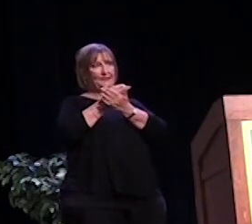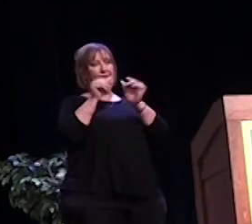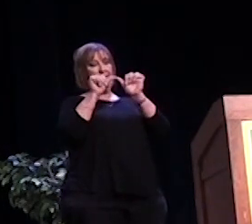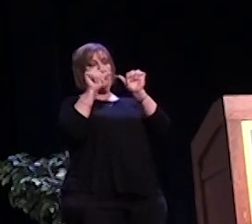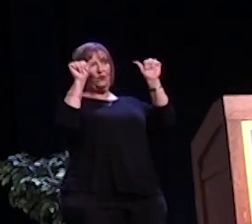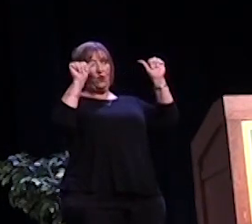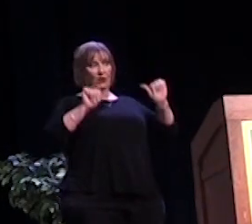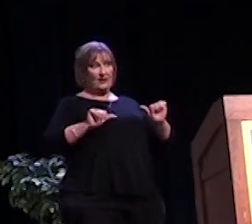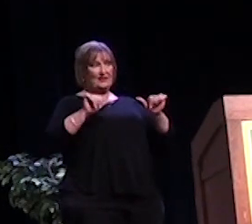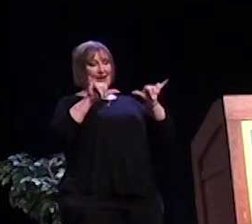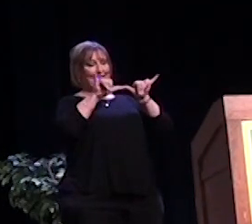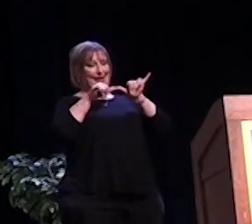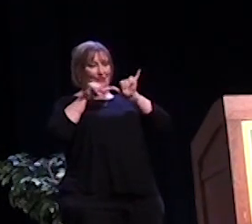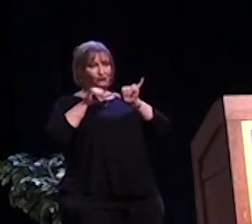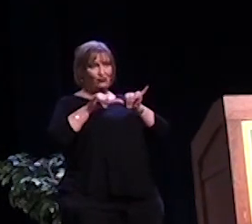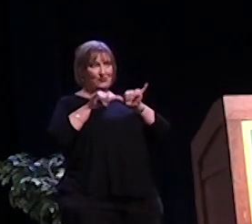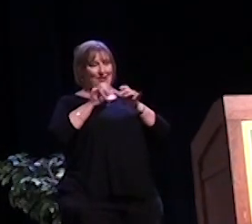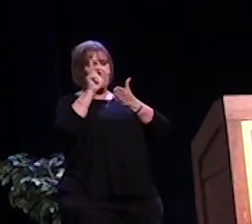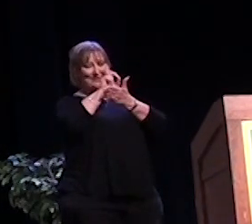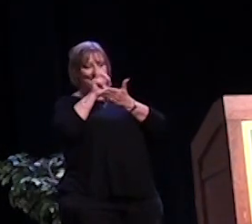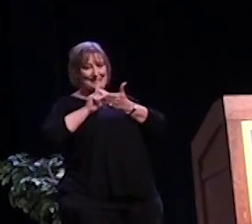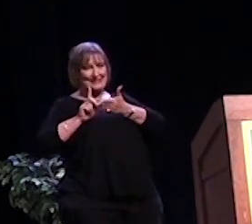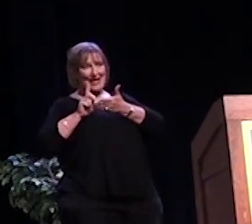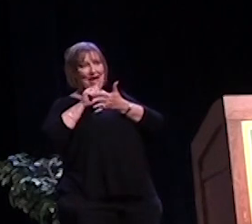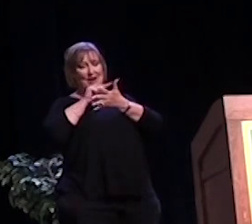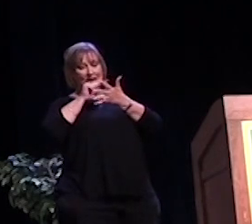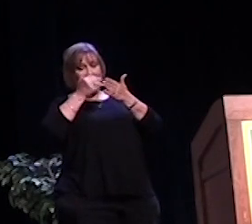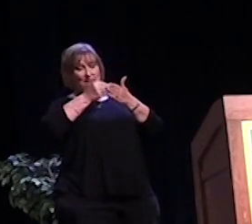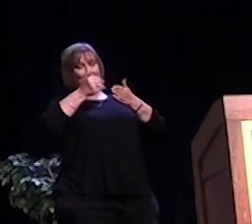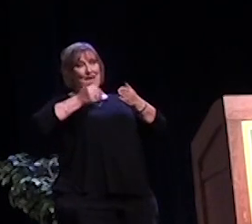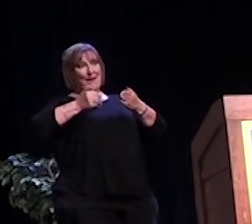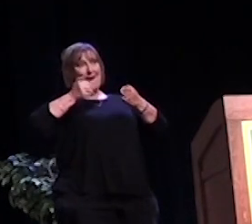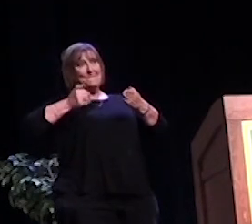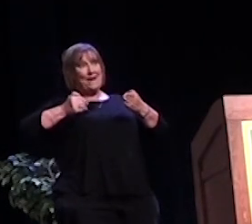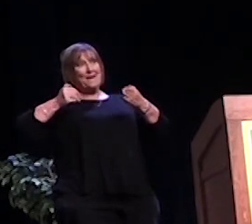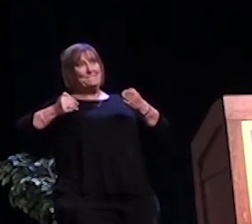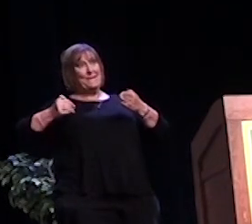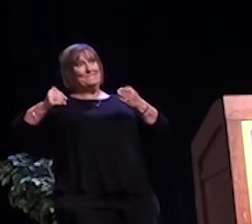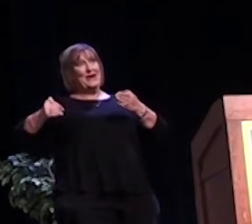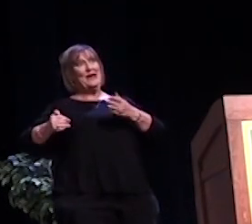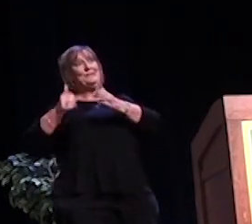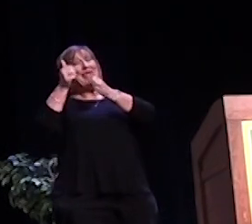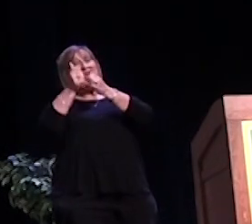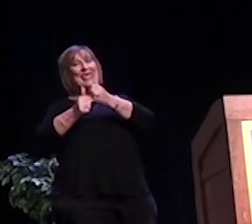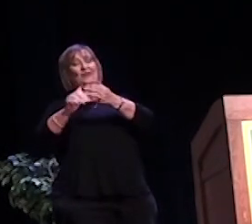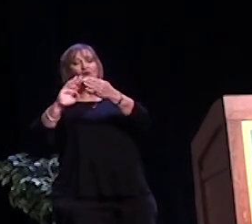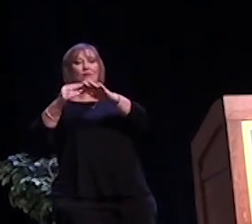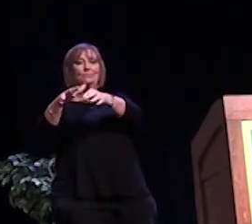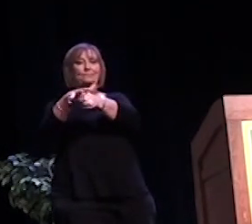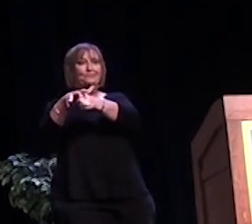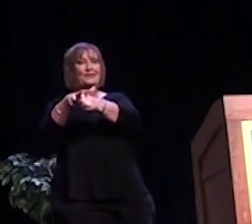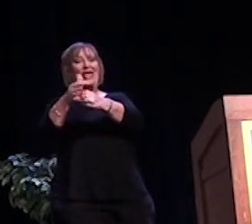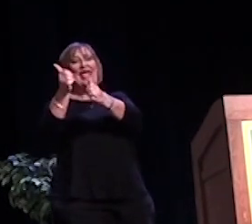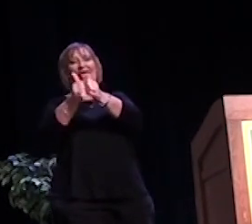architect, engineers, and each project, each community, each property is